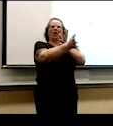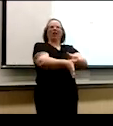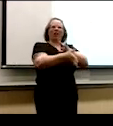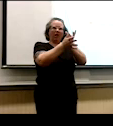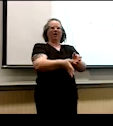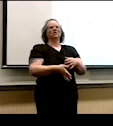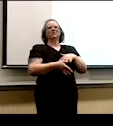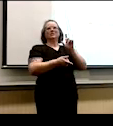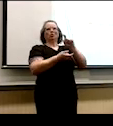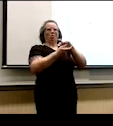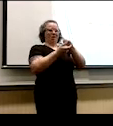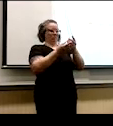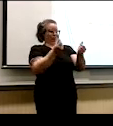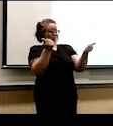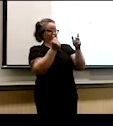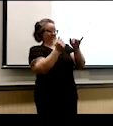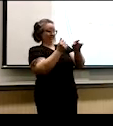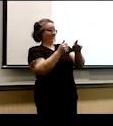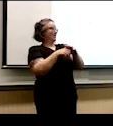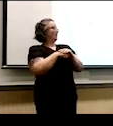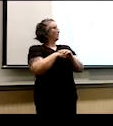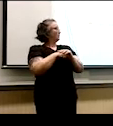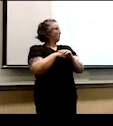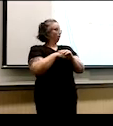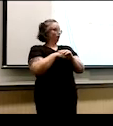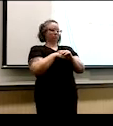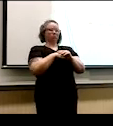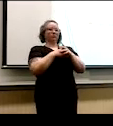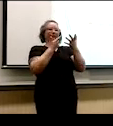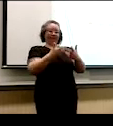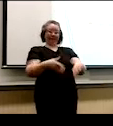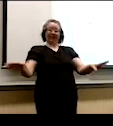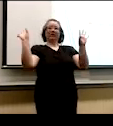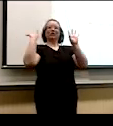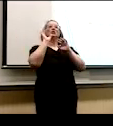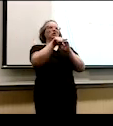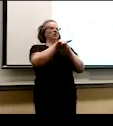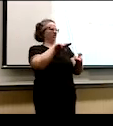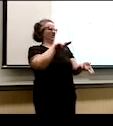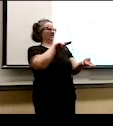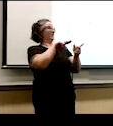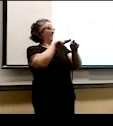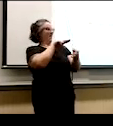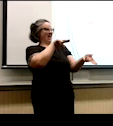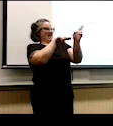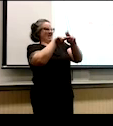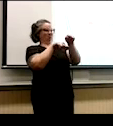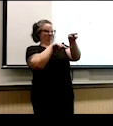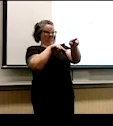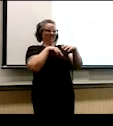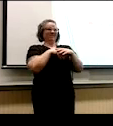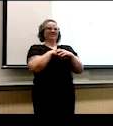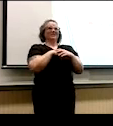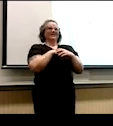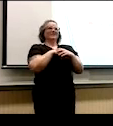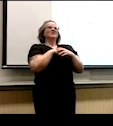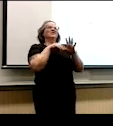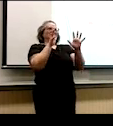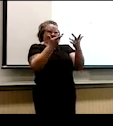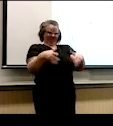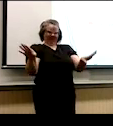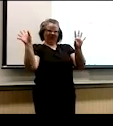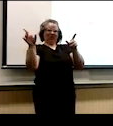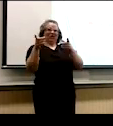donepezil. And I saw him like yearly. He was doing great for 4 years. And then he